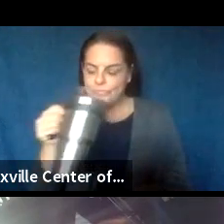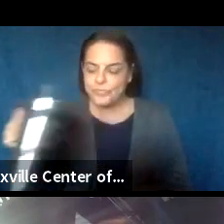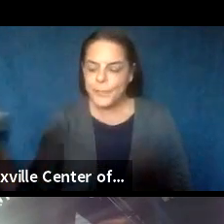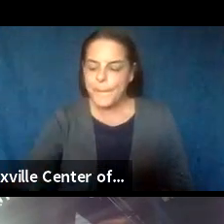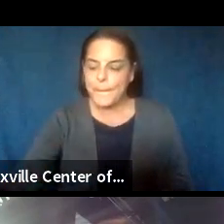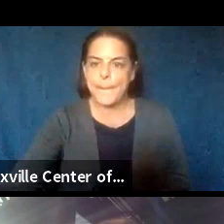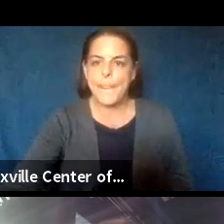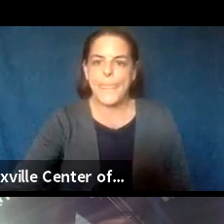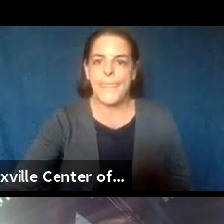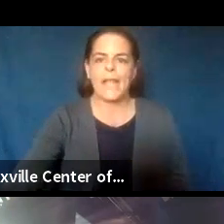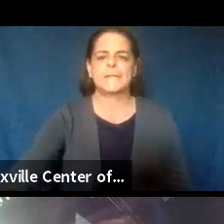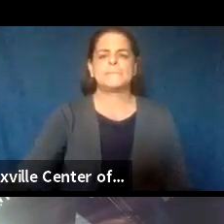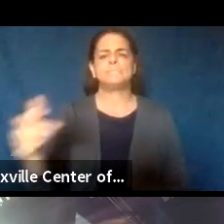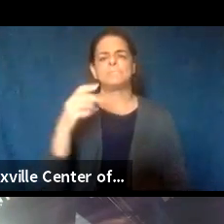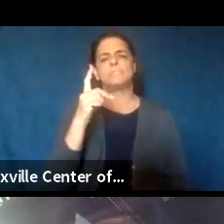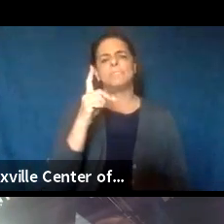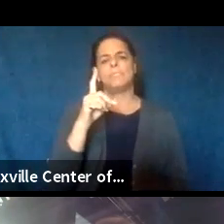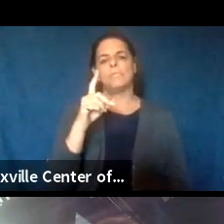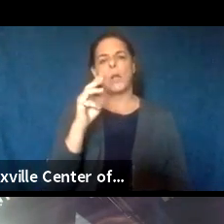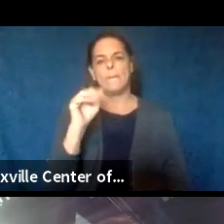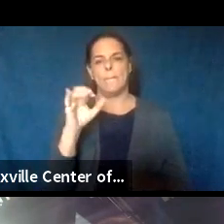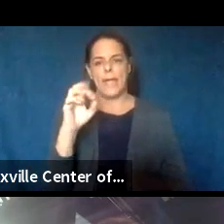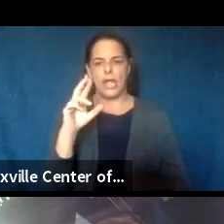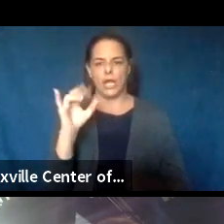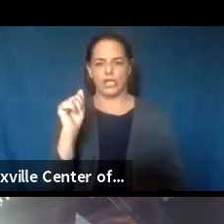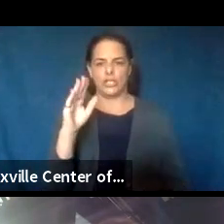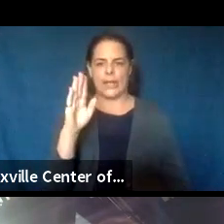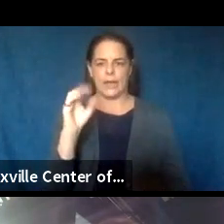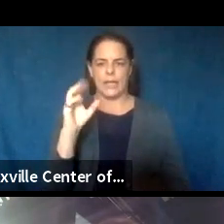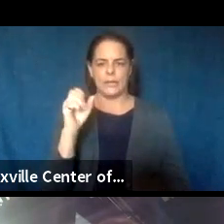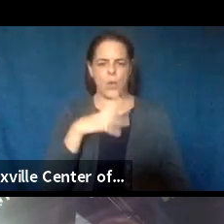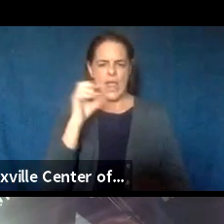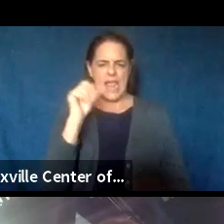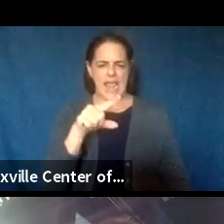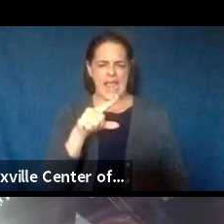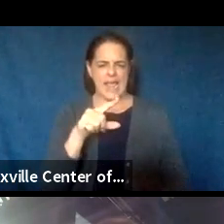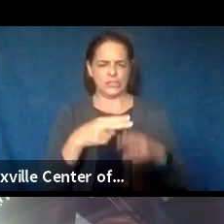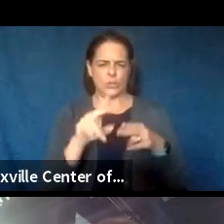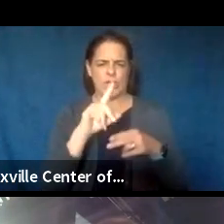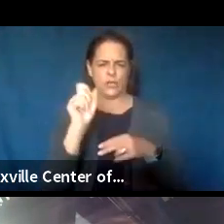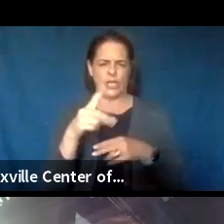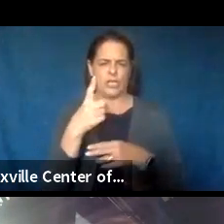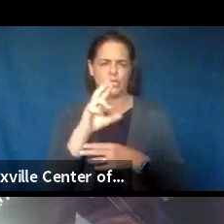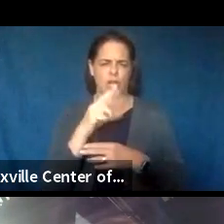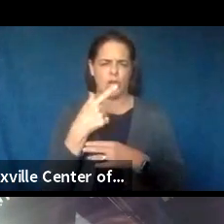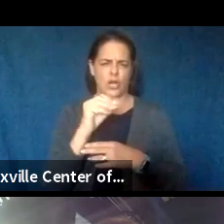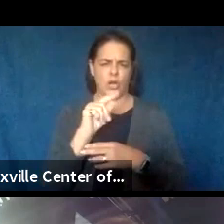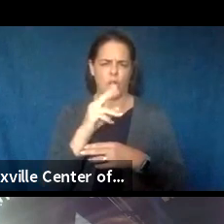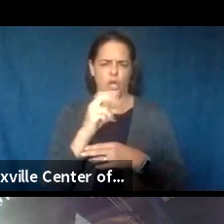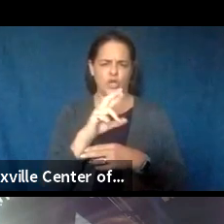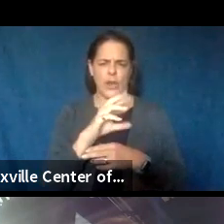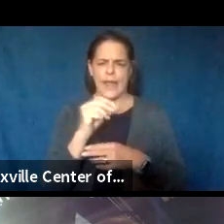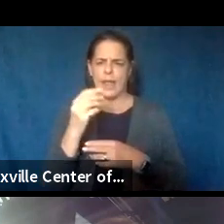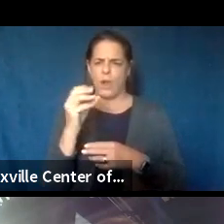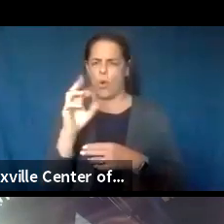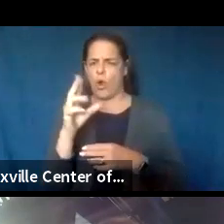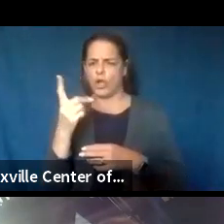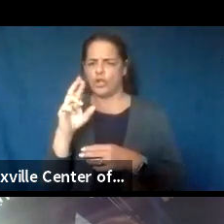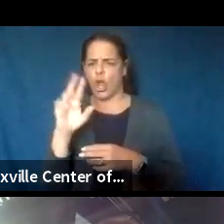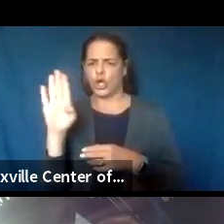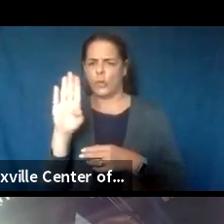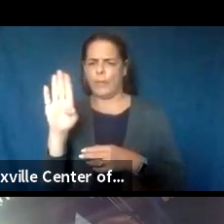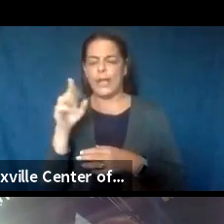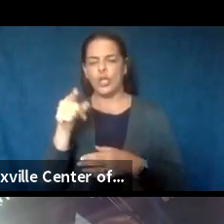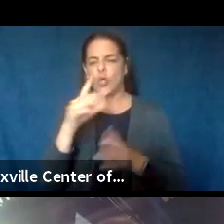Can I ask a quick question, please, Dr. Goetzer? It's actually for Dr. Buchanan. Yes. And Dr. B, you've already answered this last